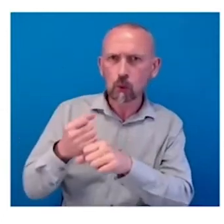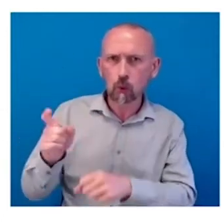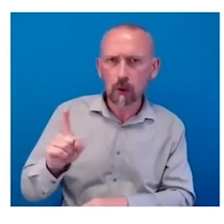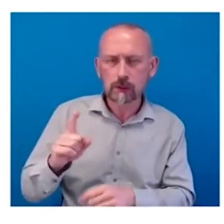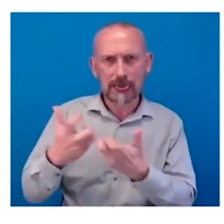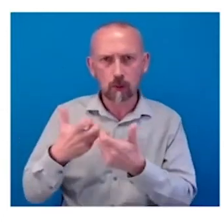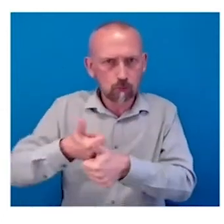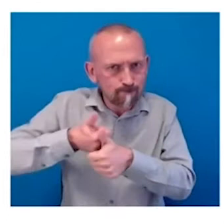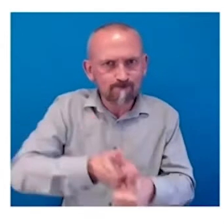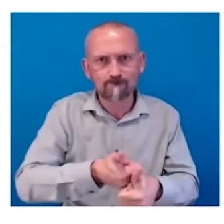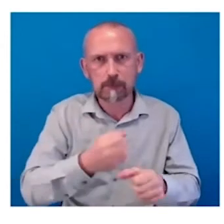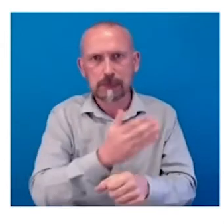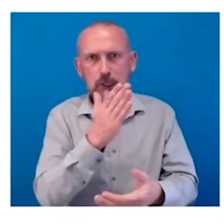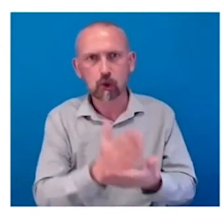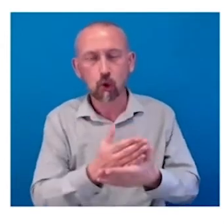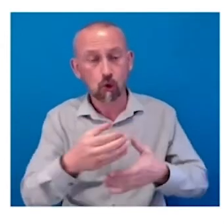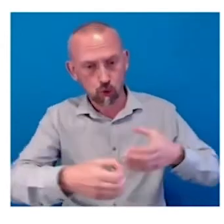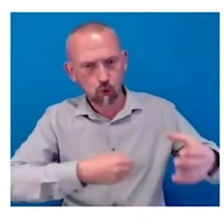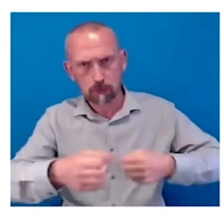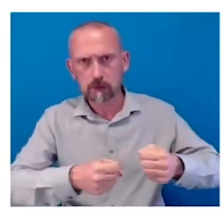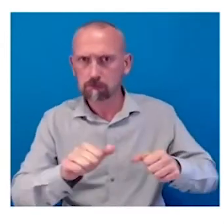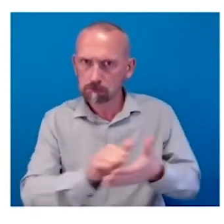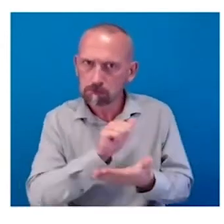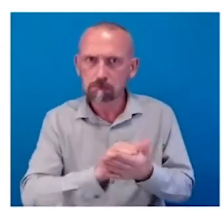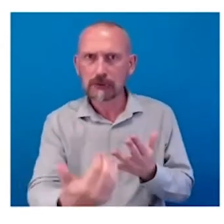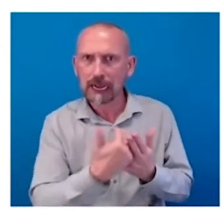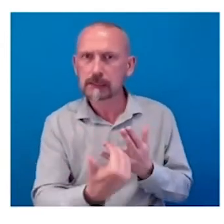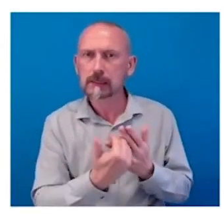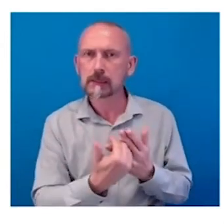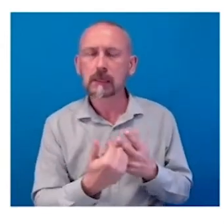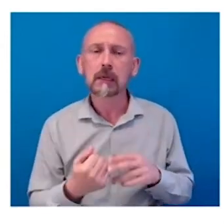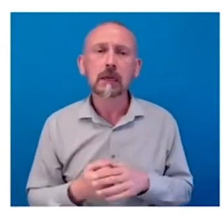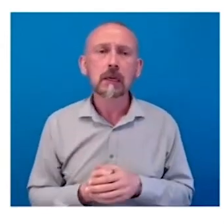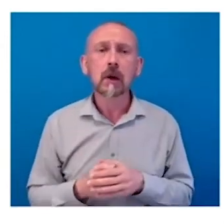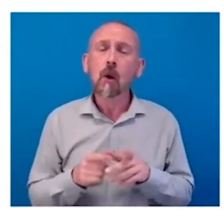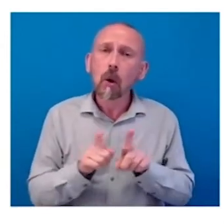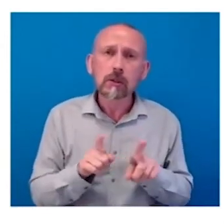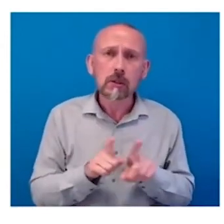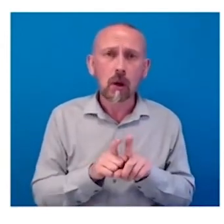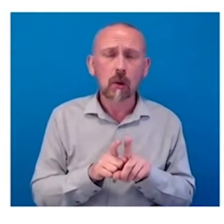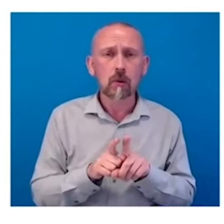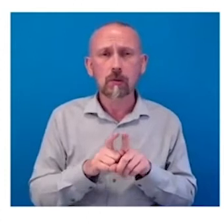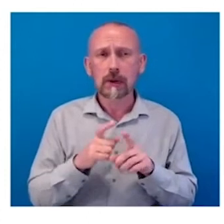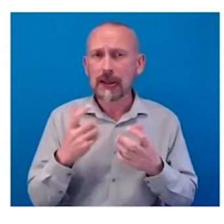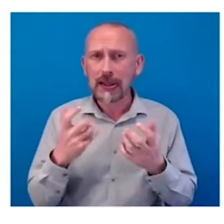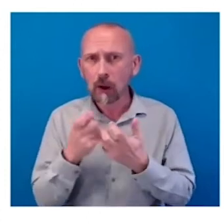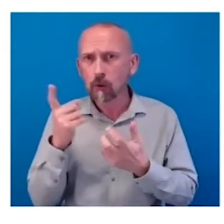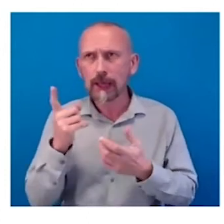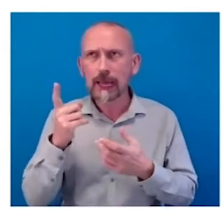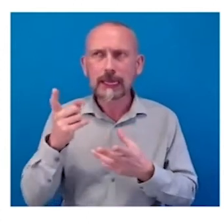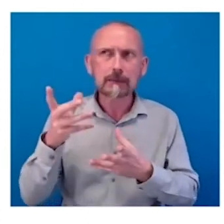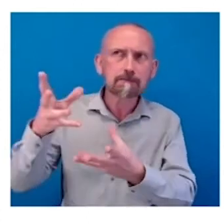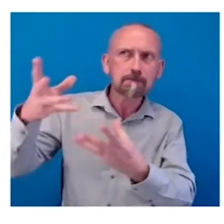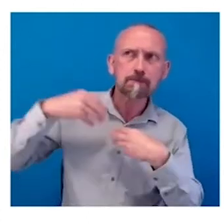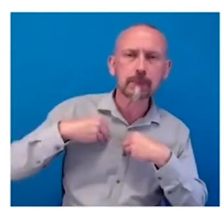their recruitment practices are inclusive, but also how are employers engaging with some of the government programs and support that's